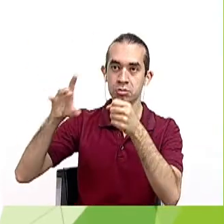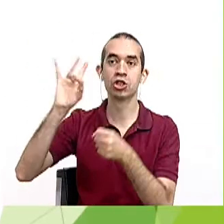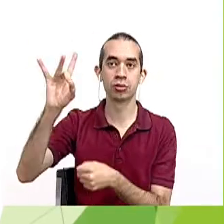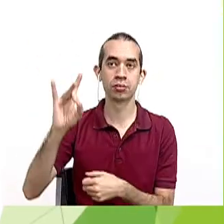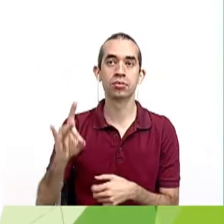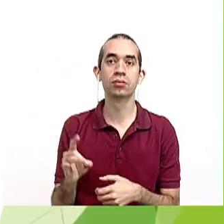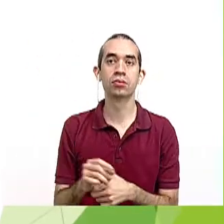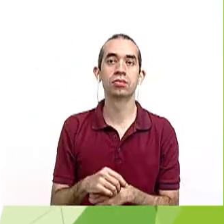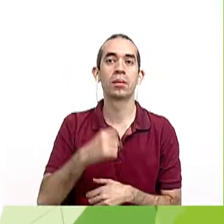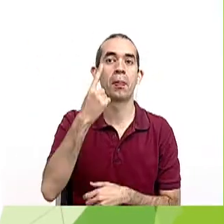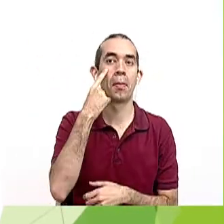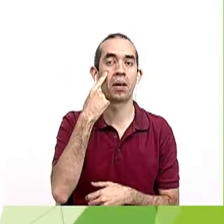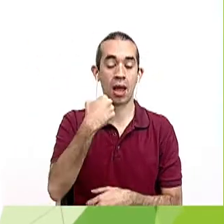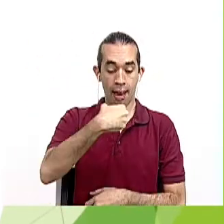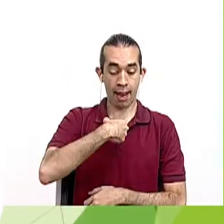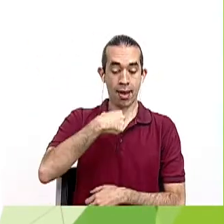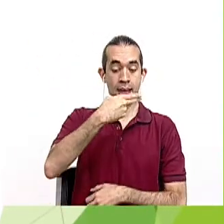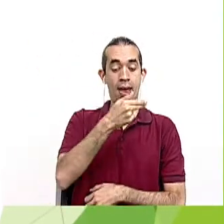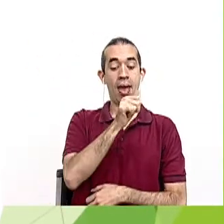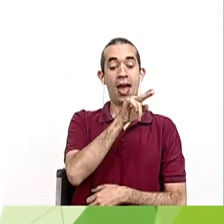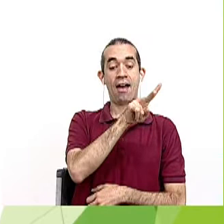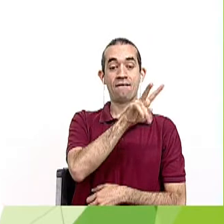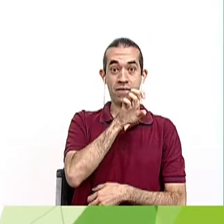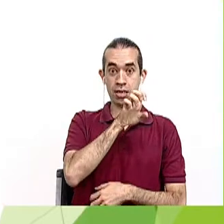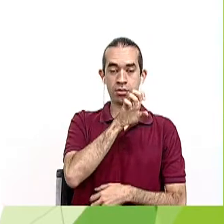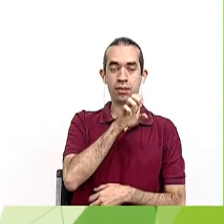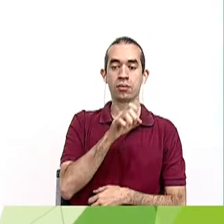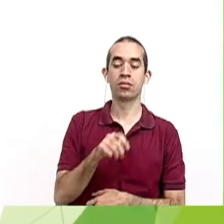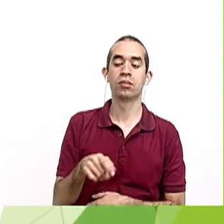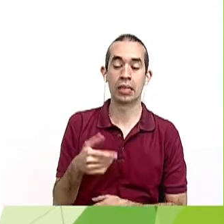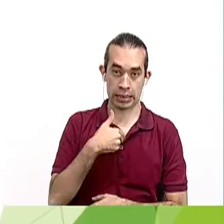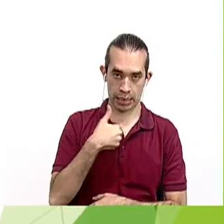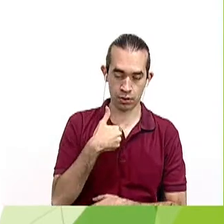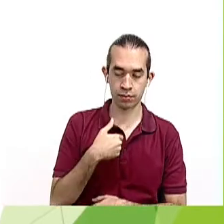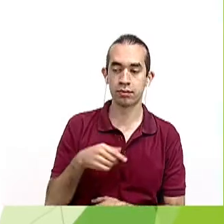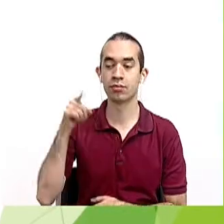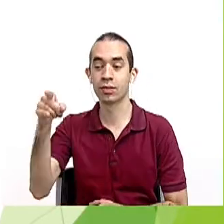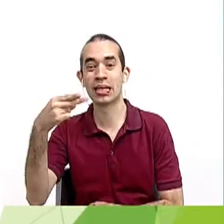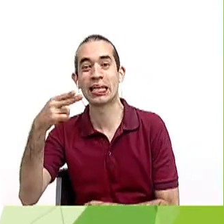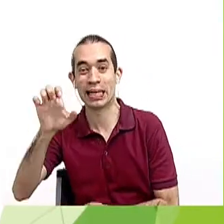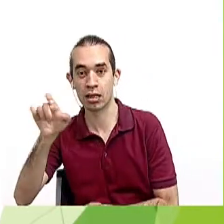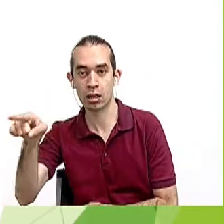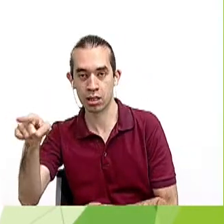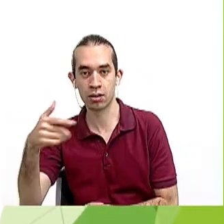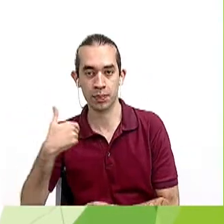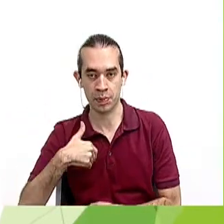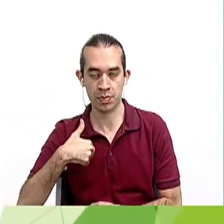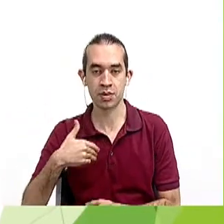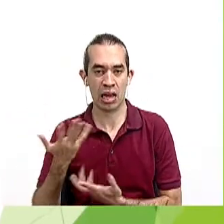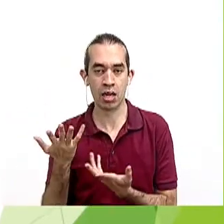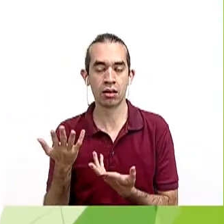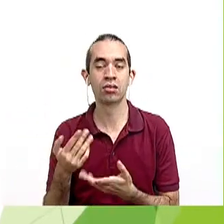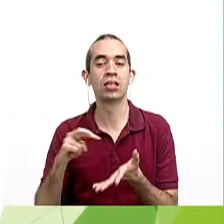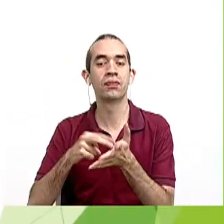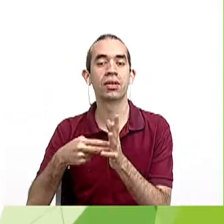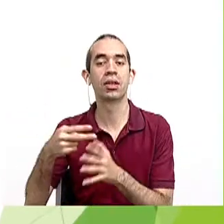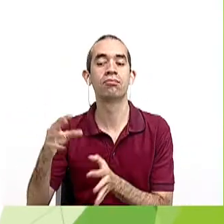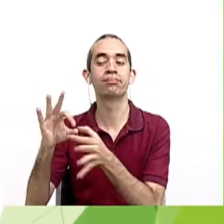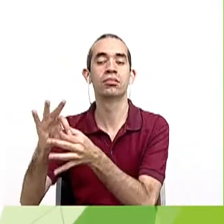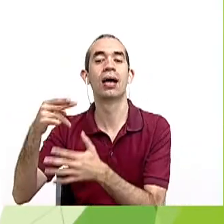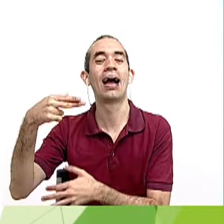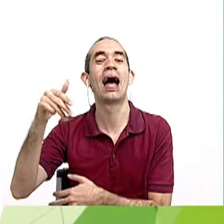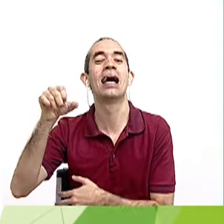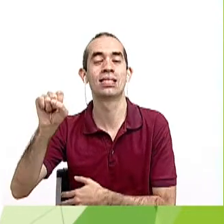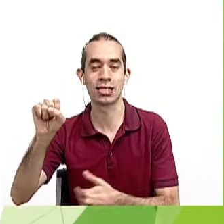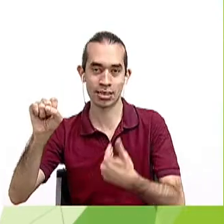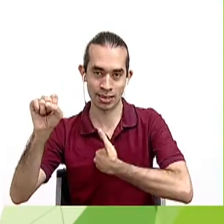I didn't use the verb have. Instead, I use has. Then the other example says, I